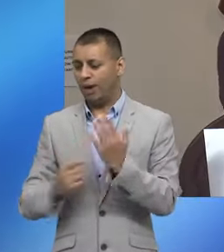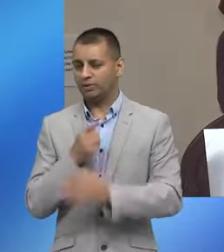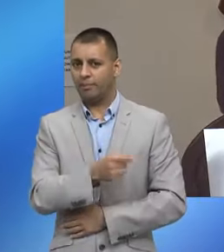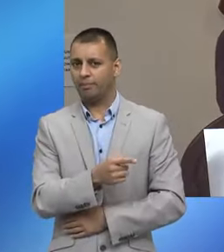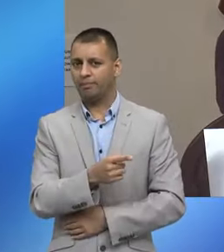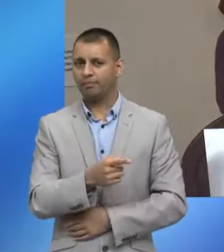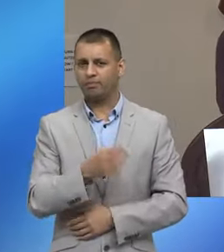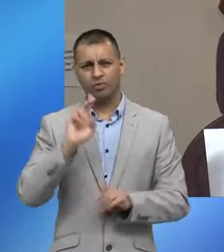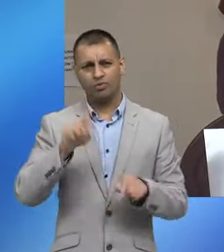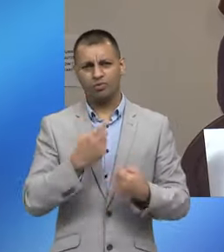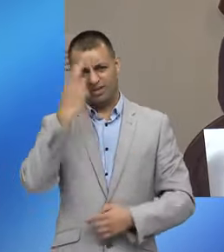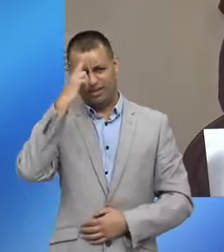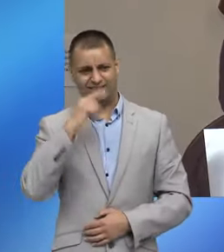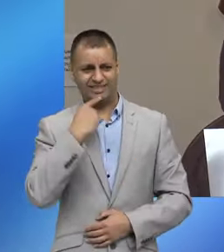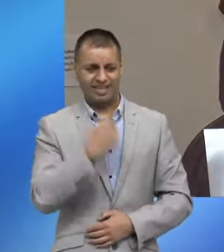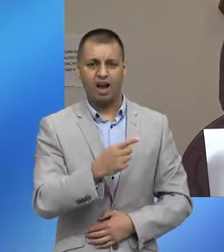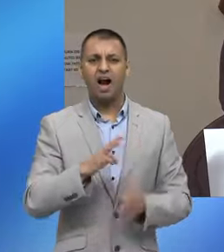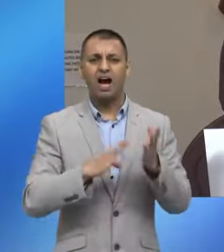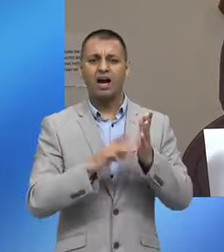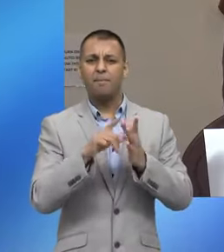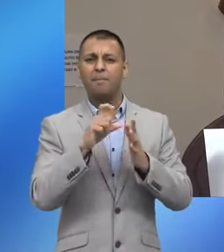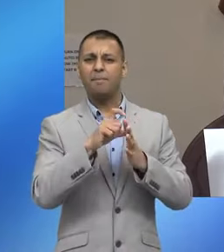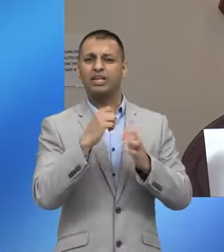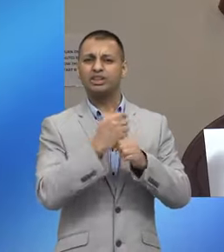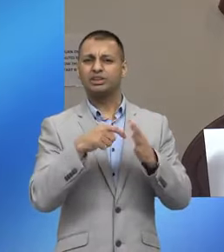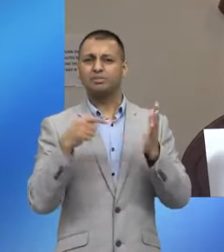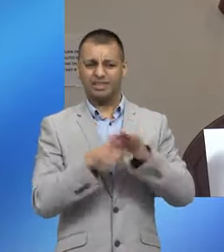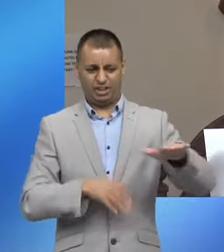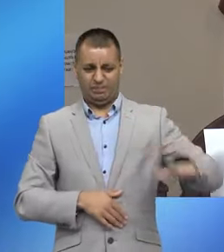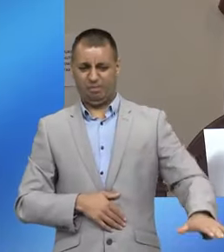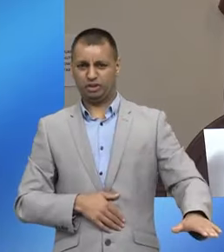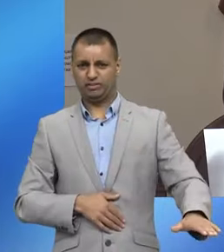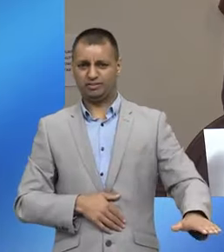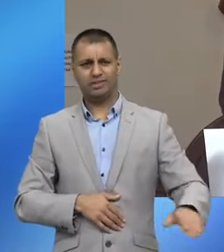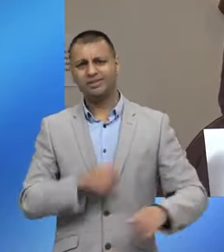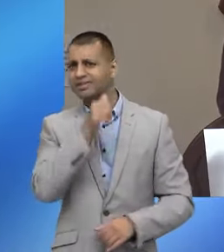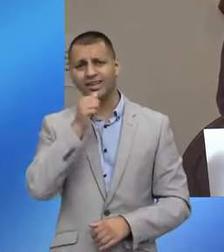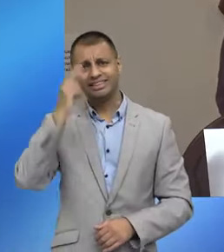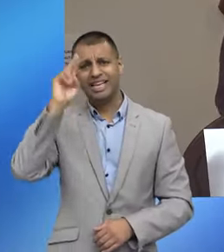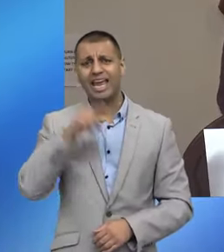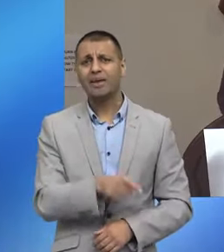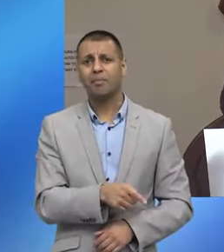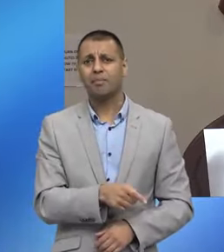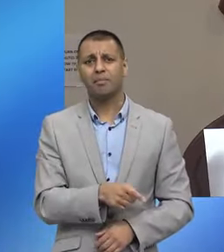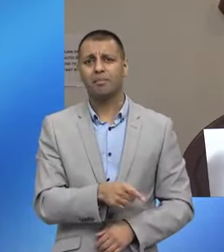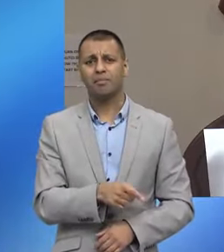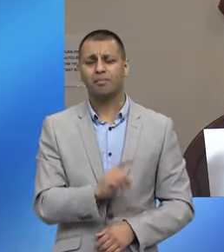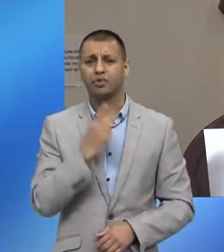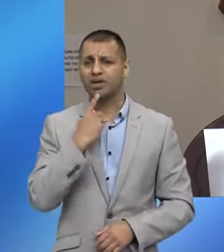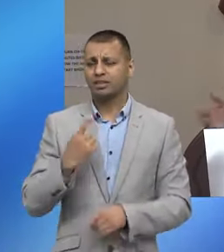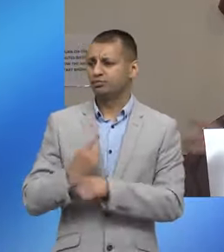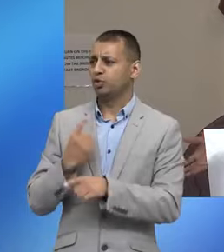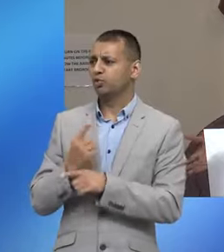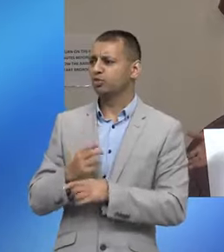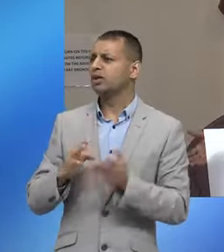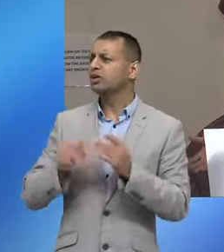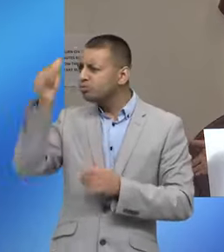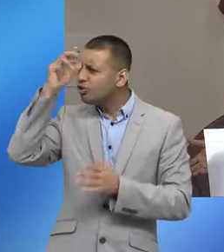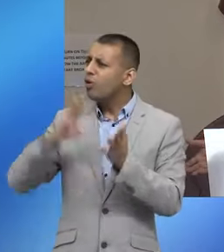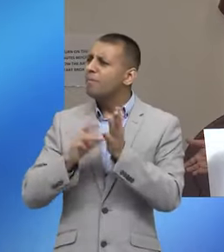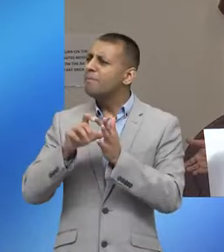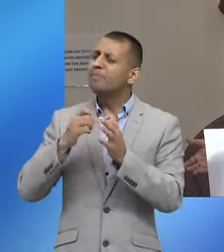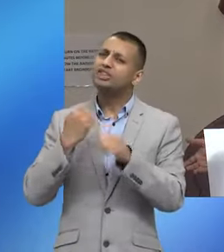You can't call him a midget. That's not a nice name to call someone like that. And nor should you look at that person and look at him